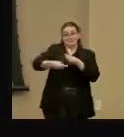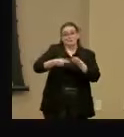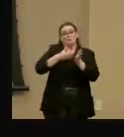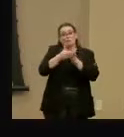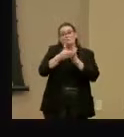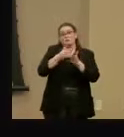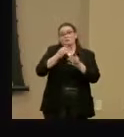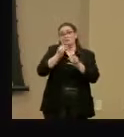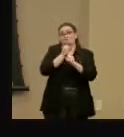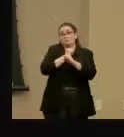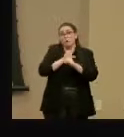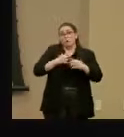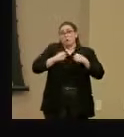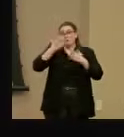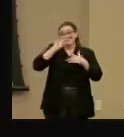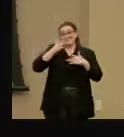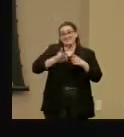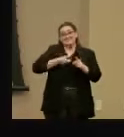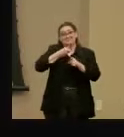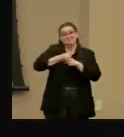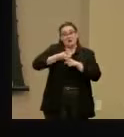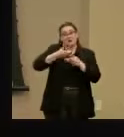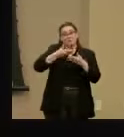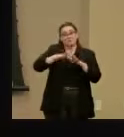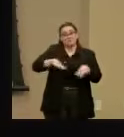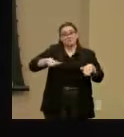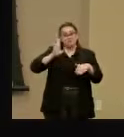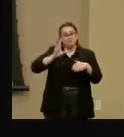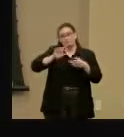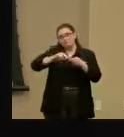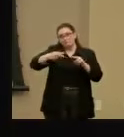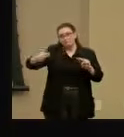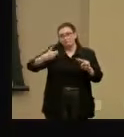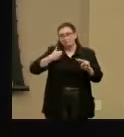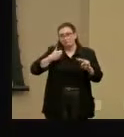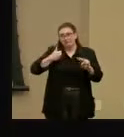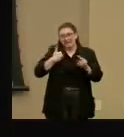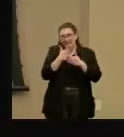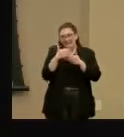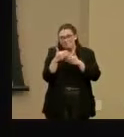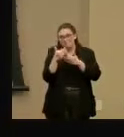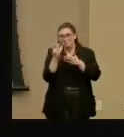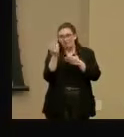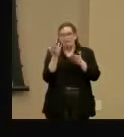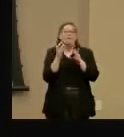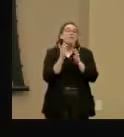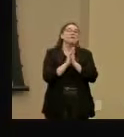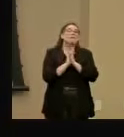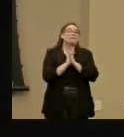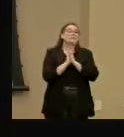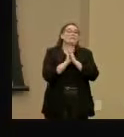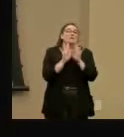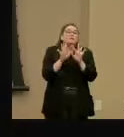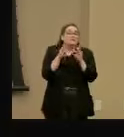autoimmune issues. And the studies are not perfectly clear, but even though it may run